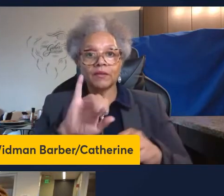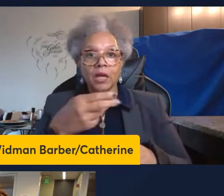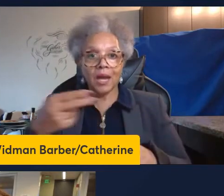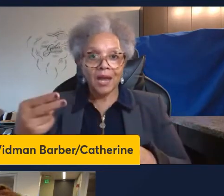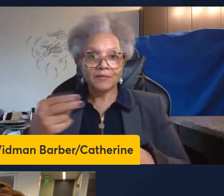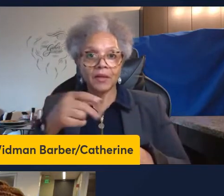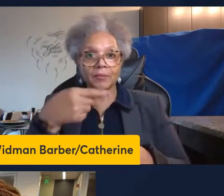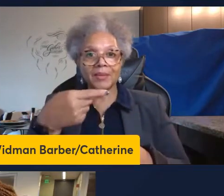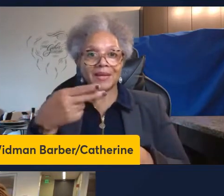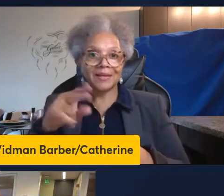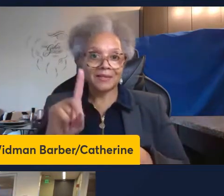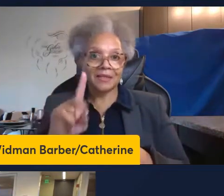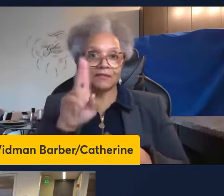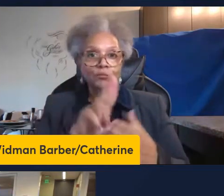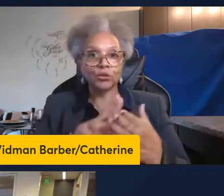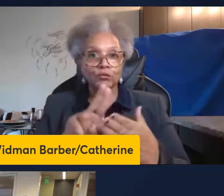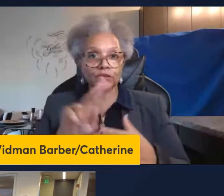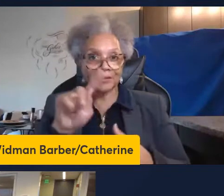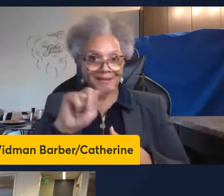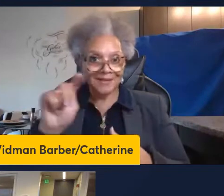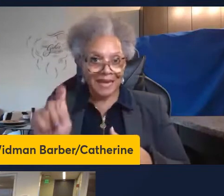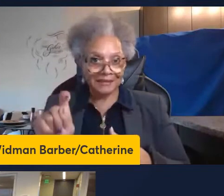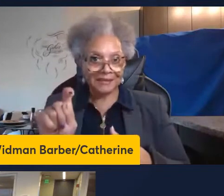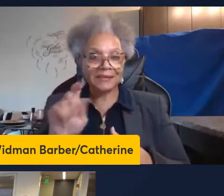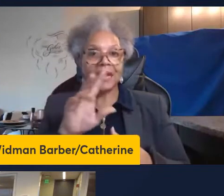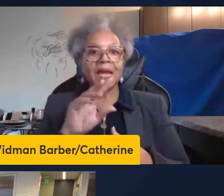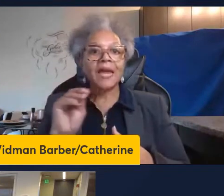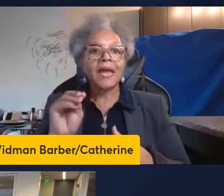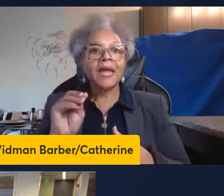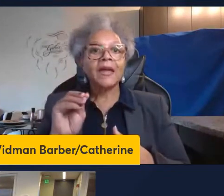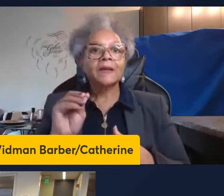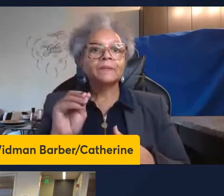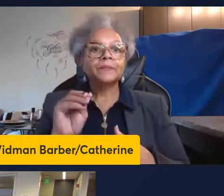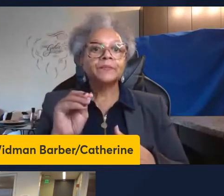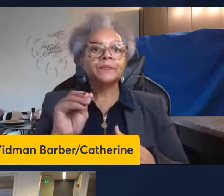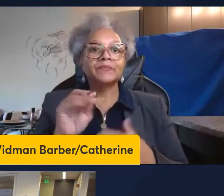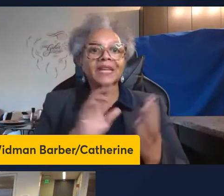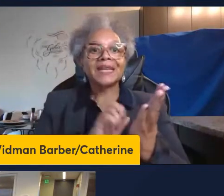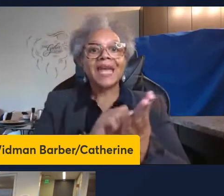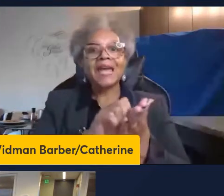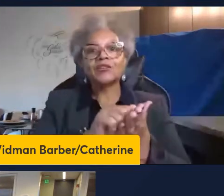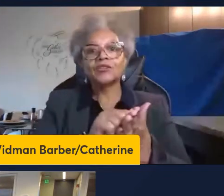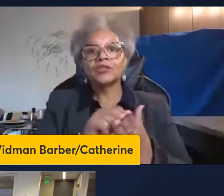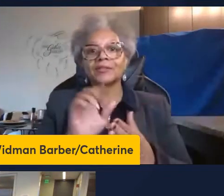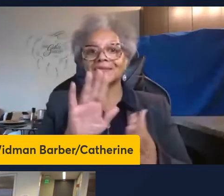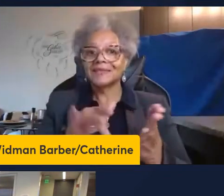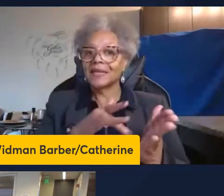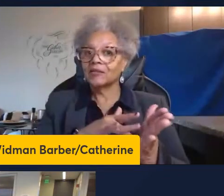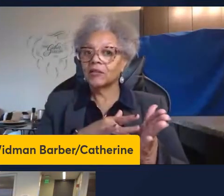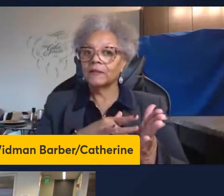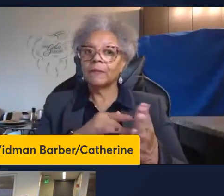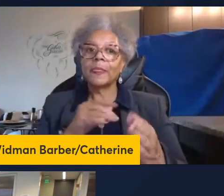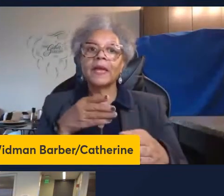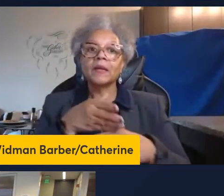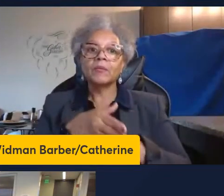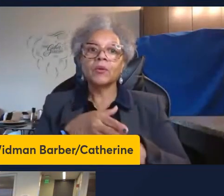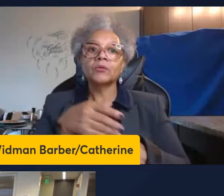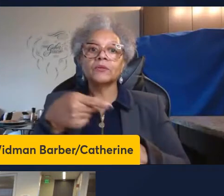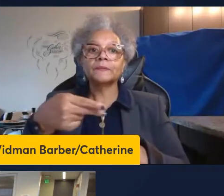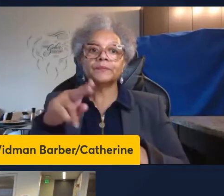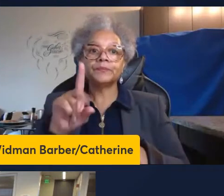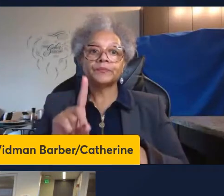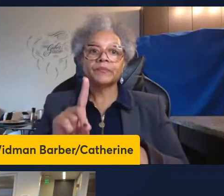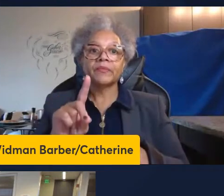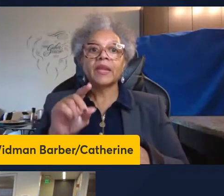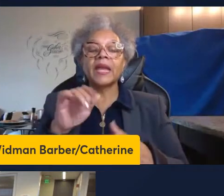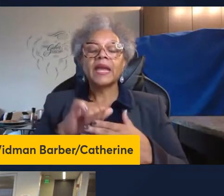from the University of Texas, MD Anderson Cancer Center, and she completed a postdoctoral fellowship at the National